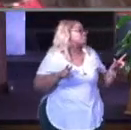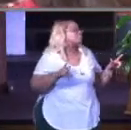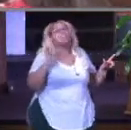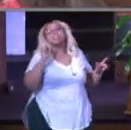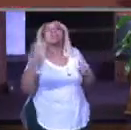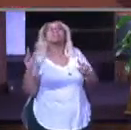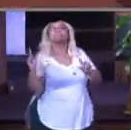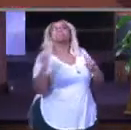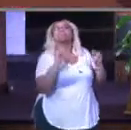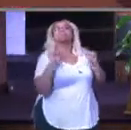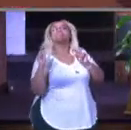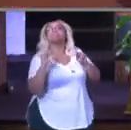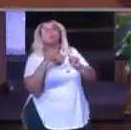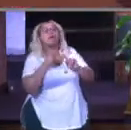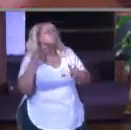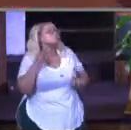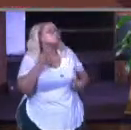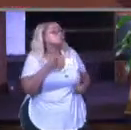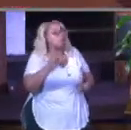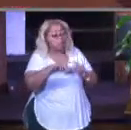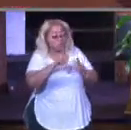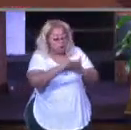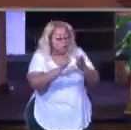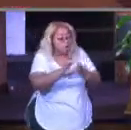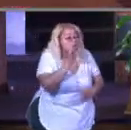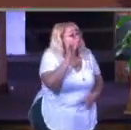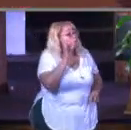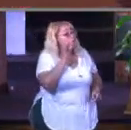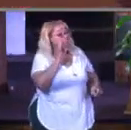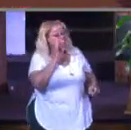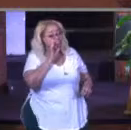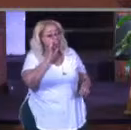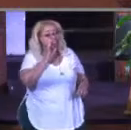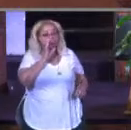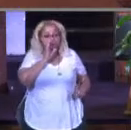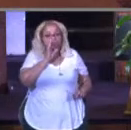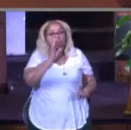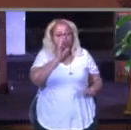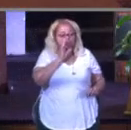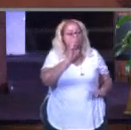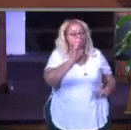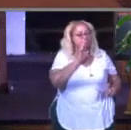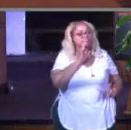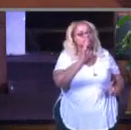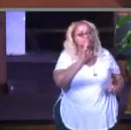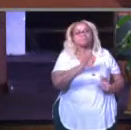they can talk all the mess they want, but when the Holy Ghost seals.